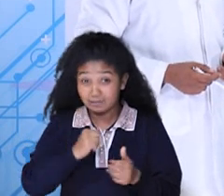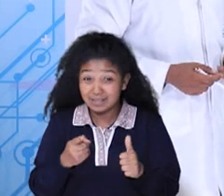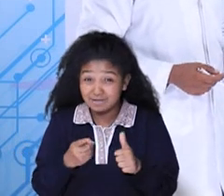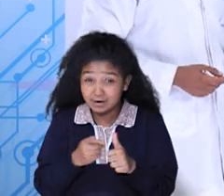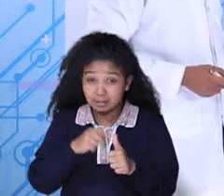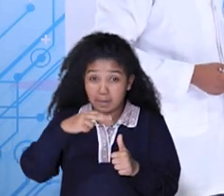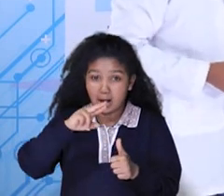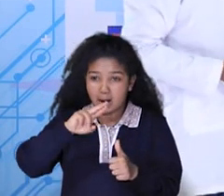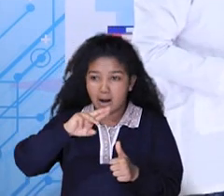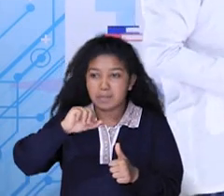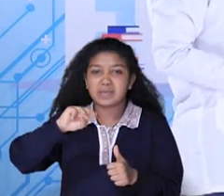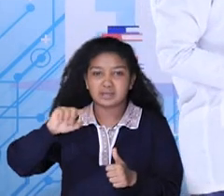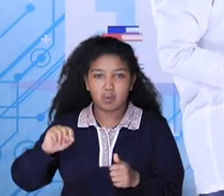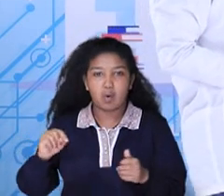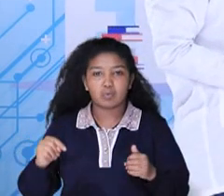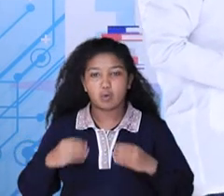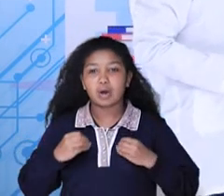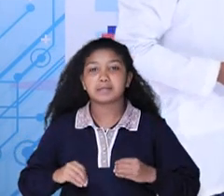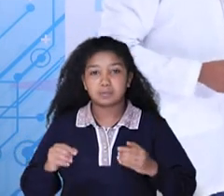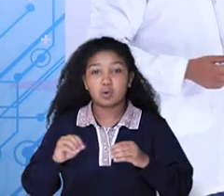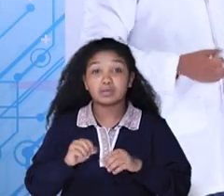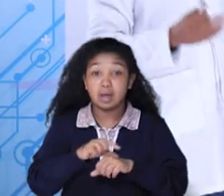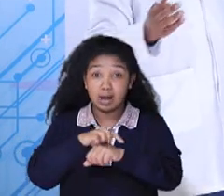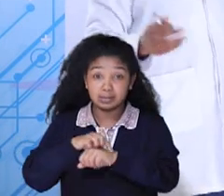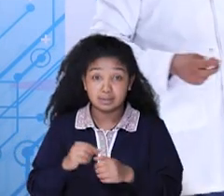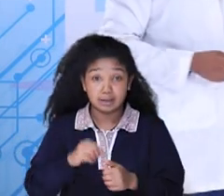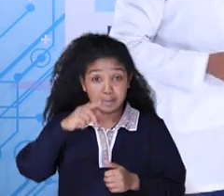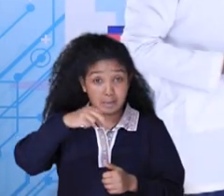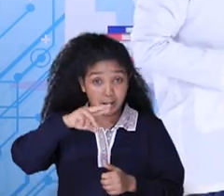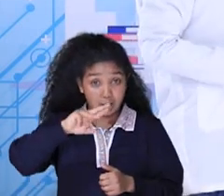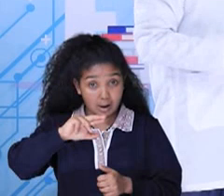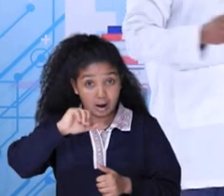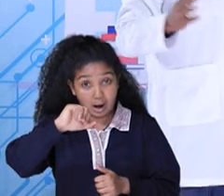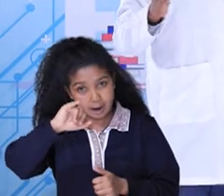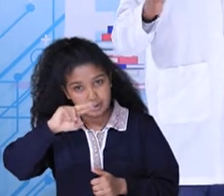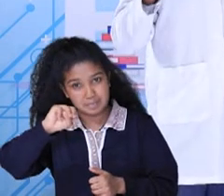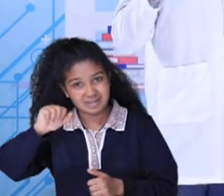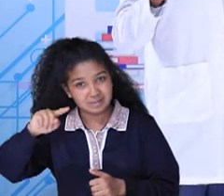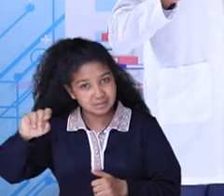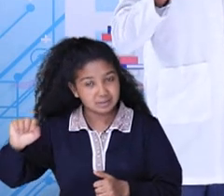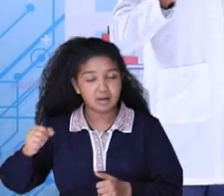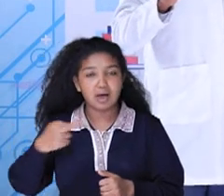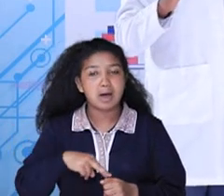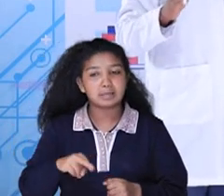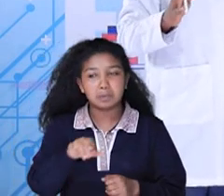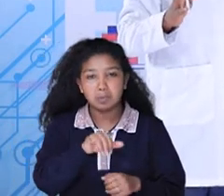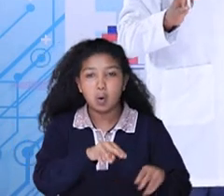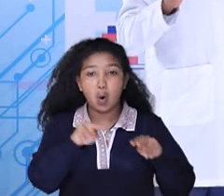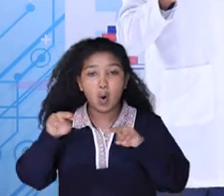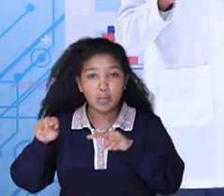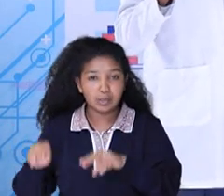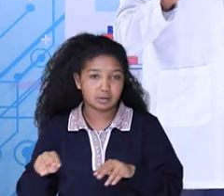primates on Earth. Primates have some common